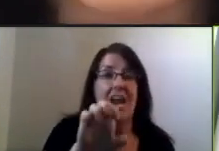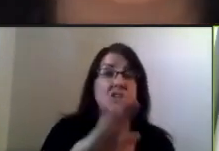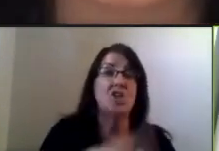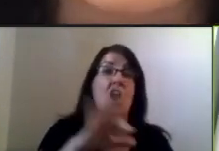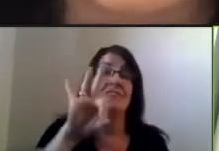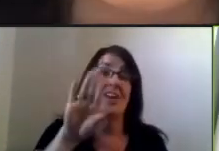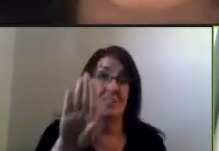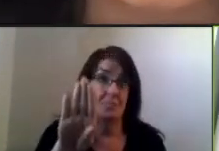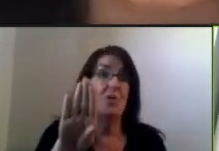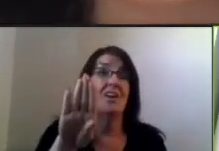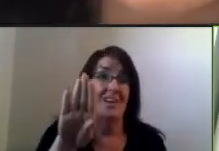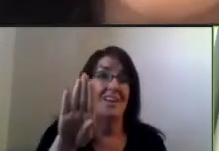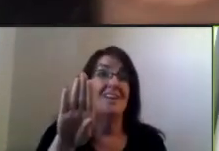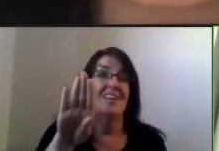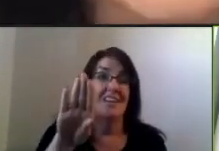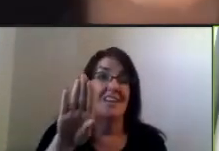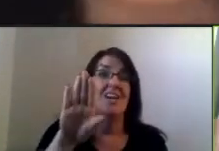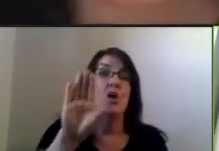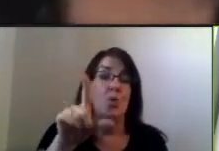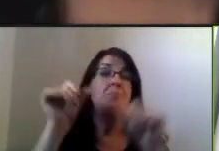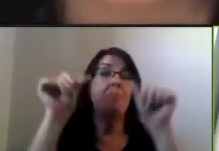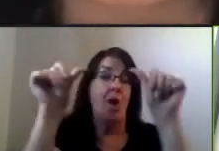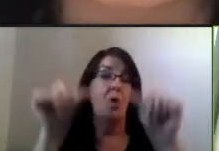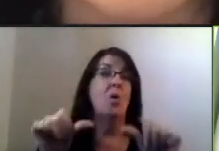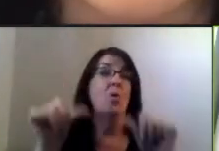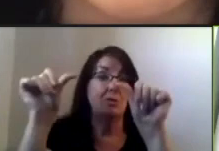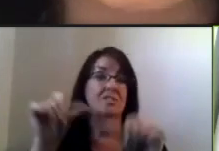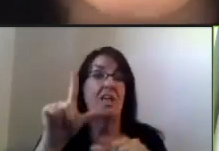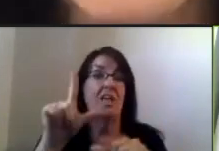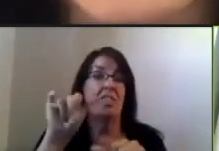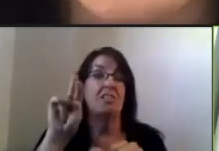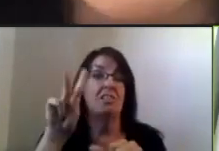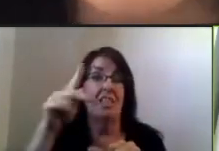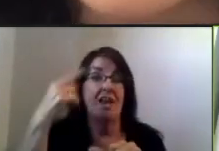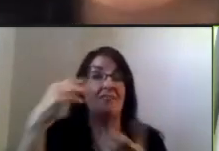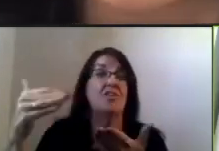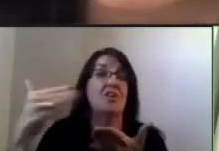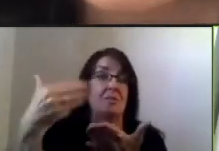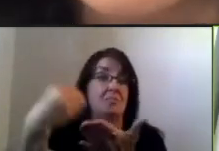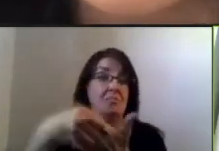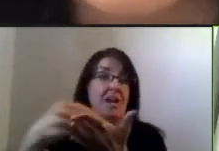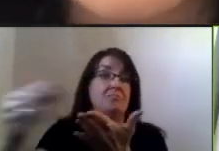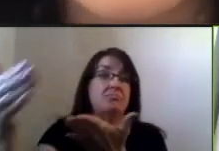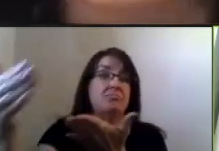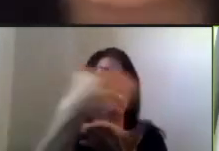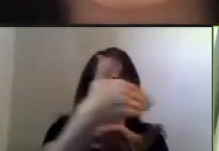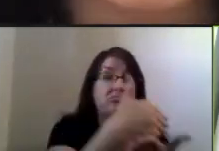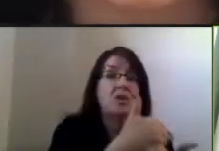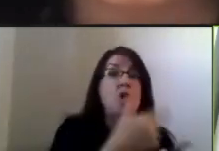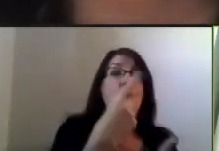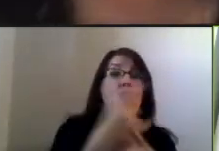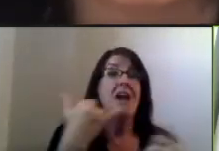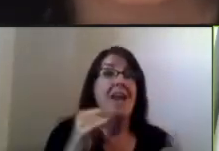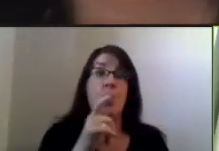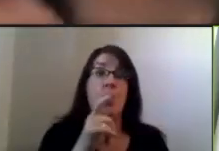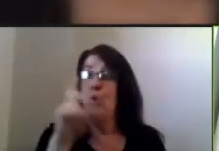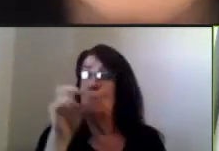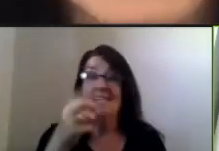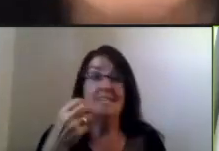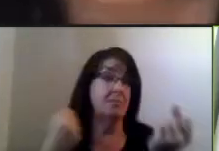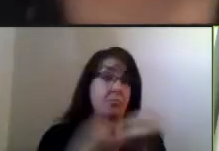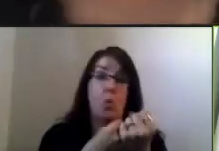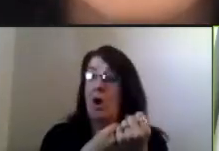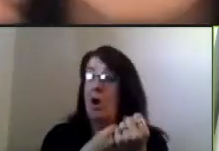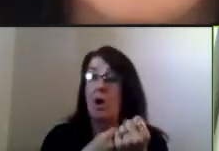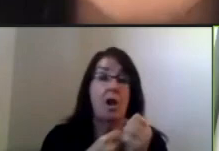have a Facebook page where we're going to be posting the link to our fundraiser. But right now, anyone who needs support, feel free